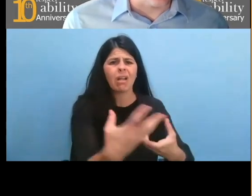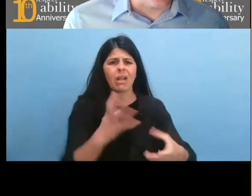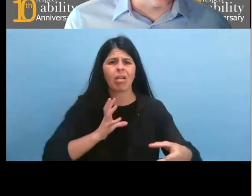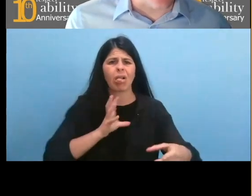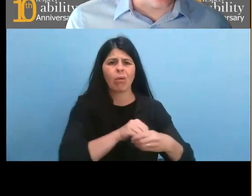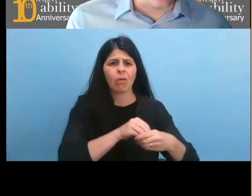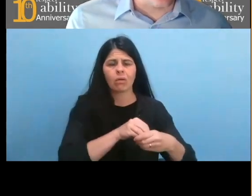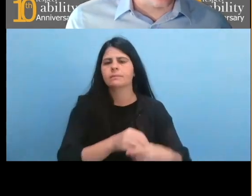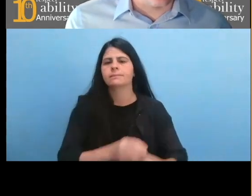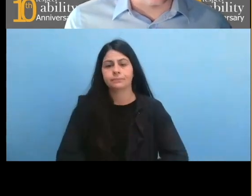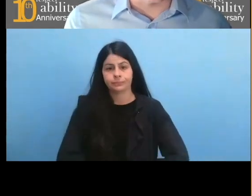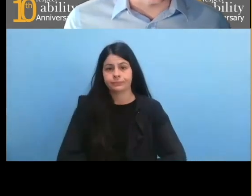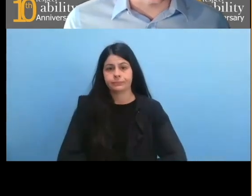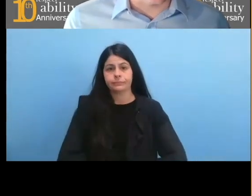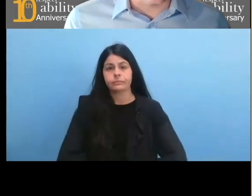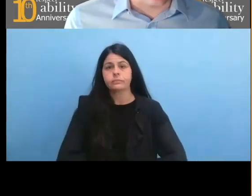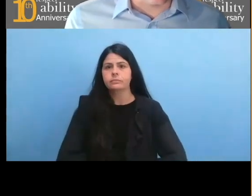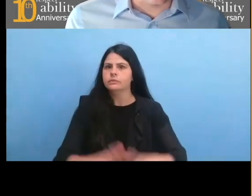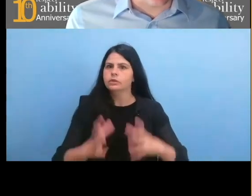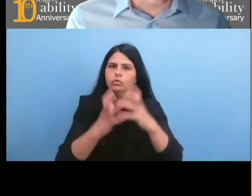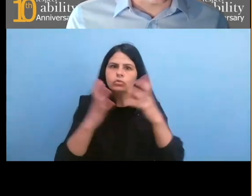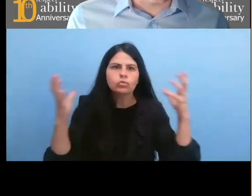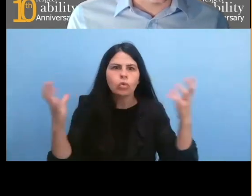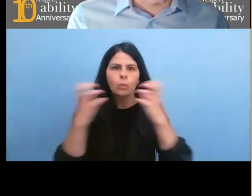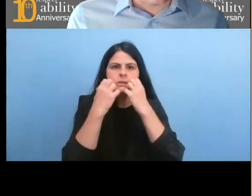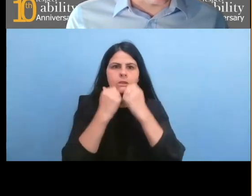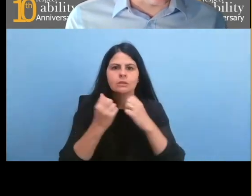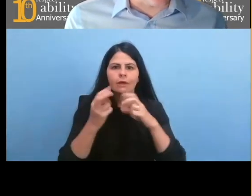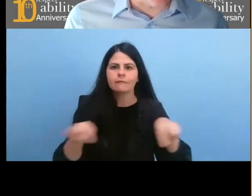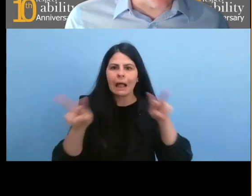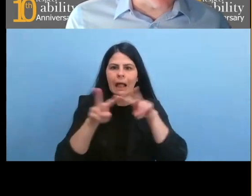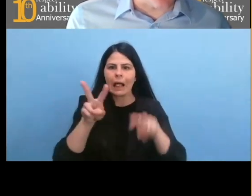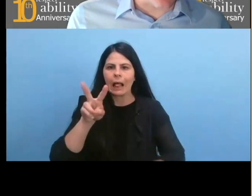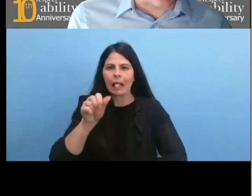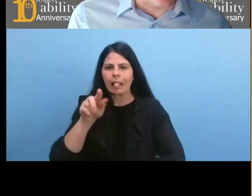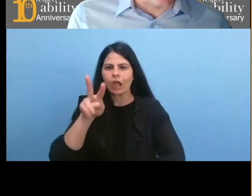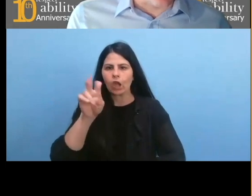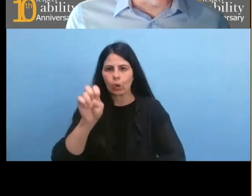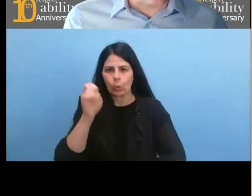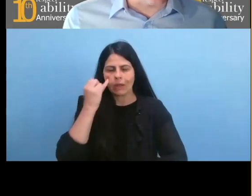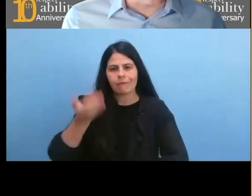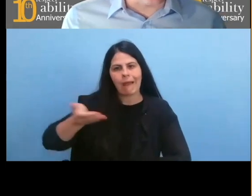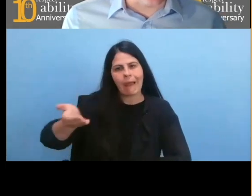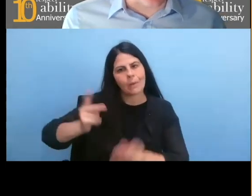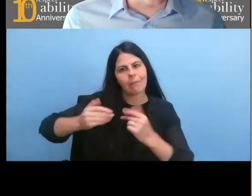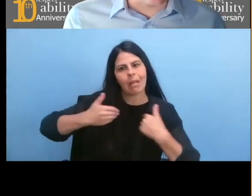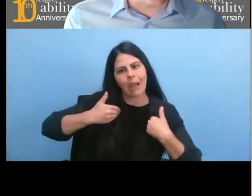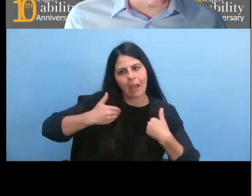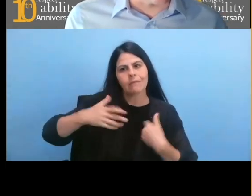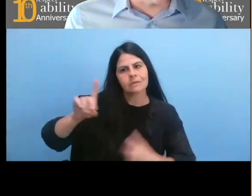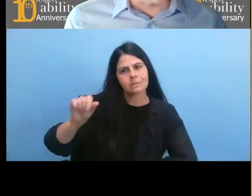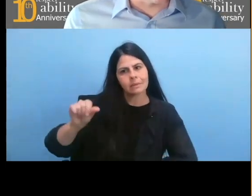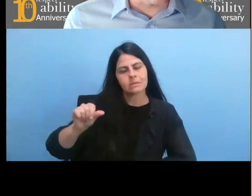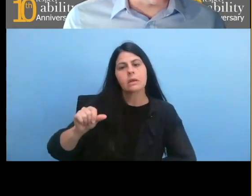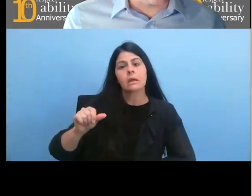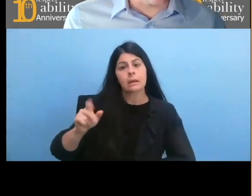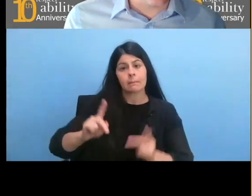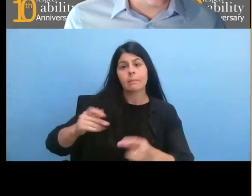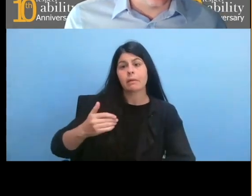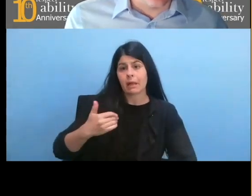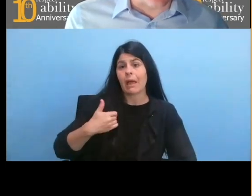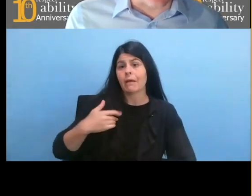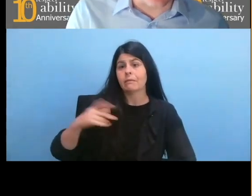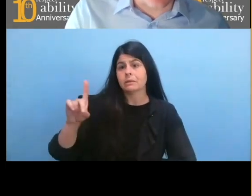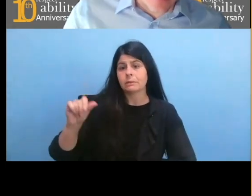There is tremendous value to hiring a person with a disability. People with disabilities tend to be more loyal to